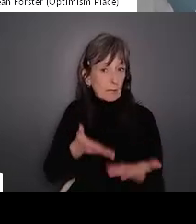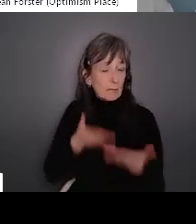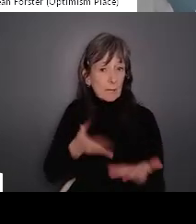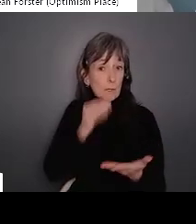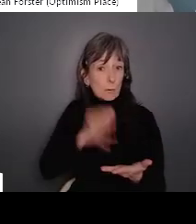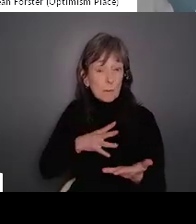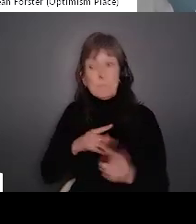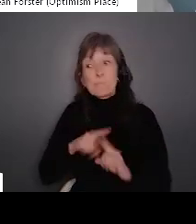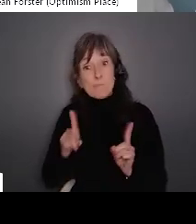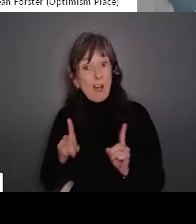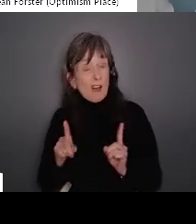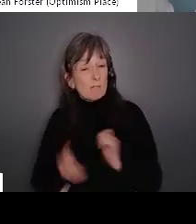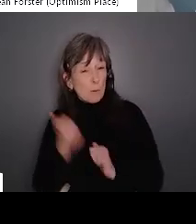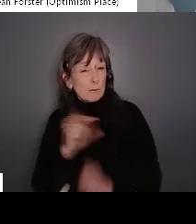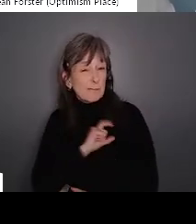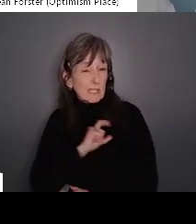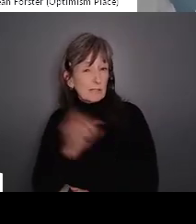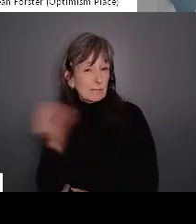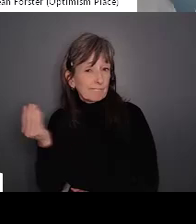effectively as they encounter them.